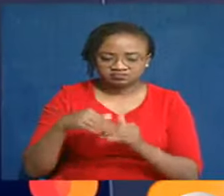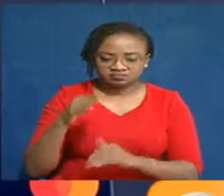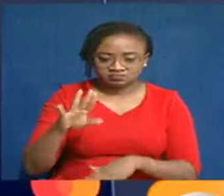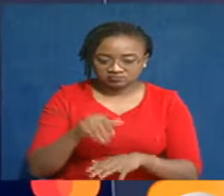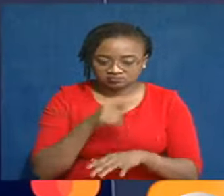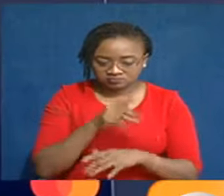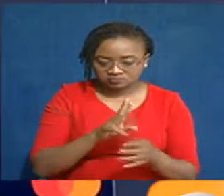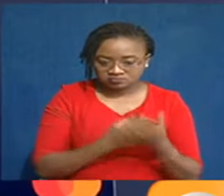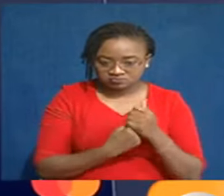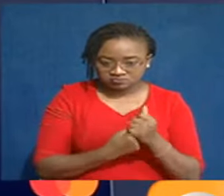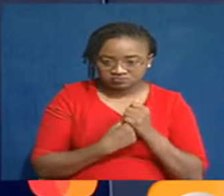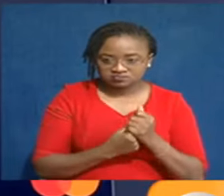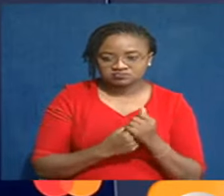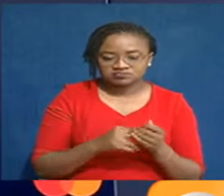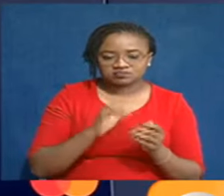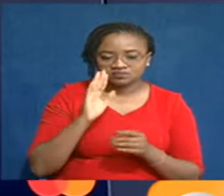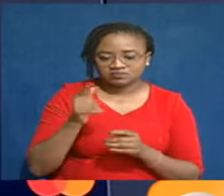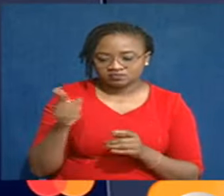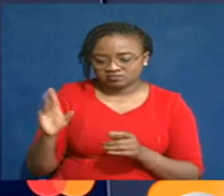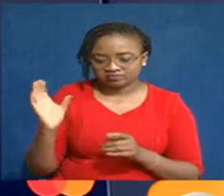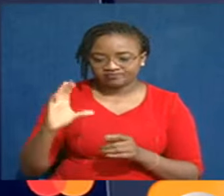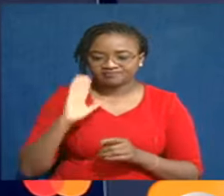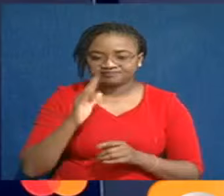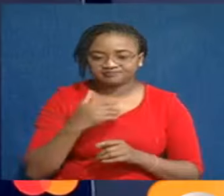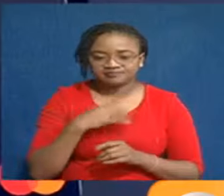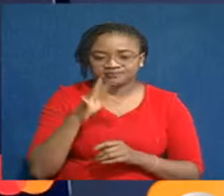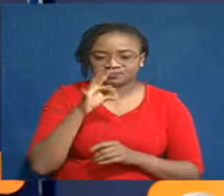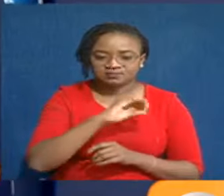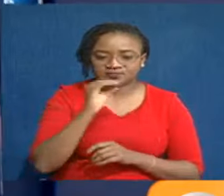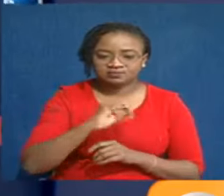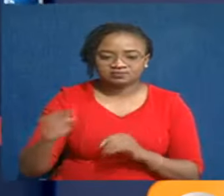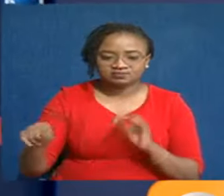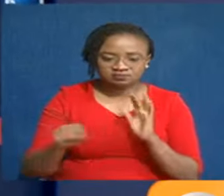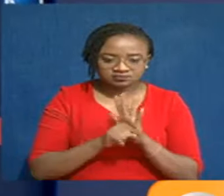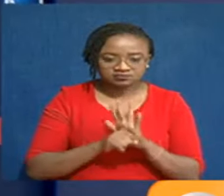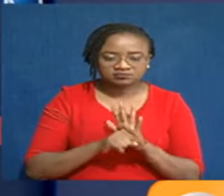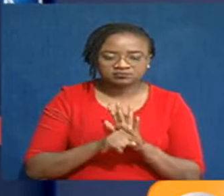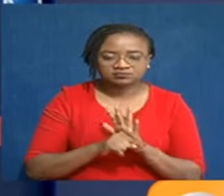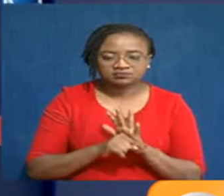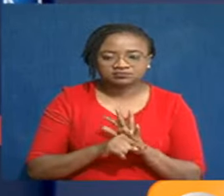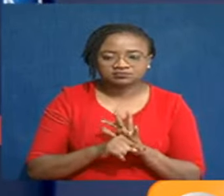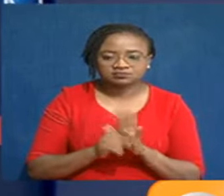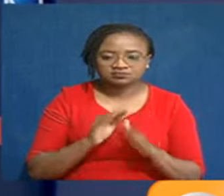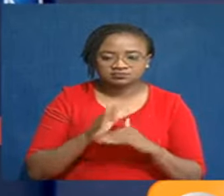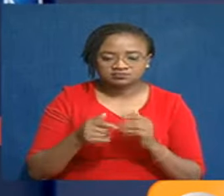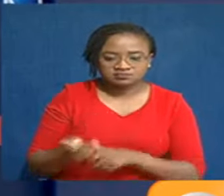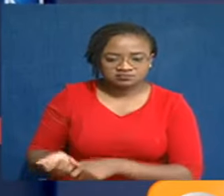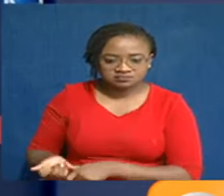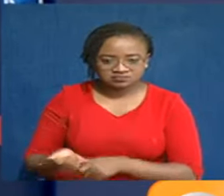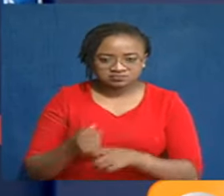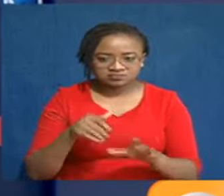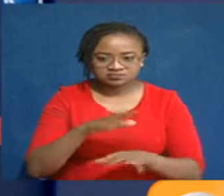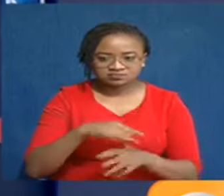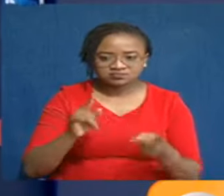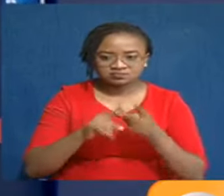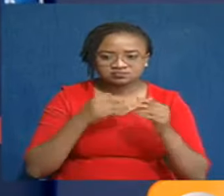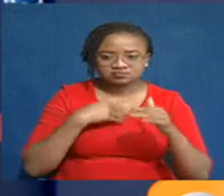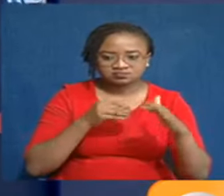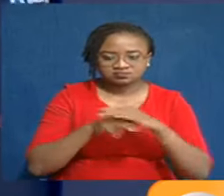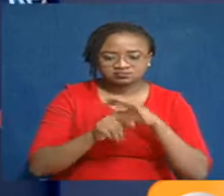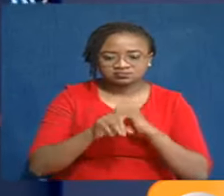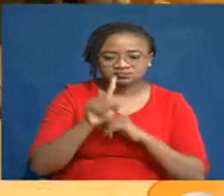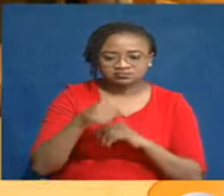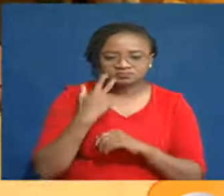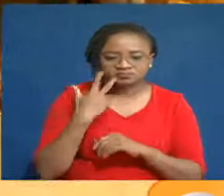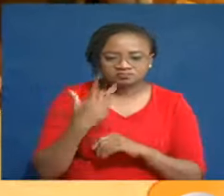partnership will enjoy up to 30% discount in over 800 golf courses, as well as access to over